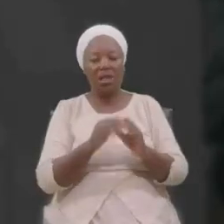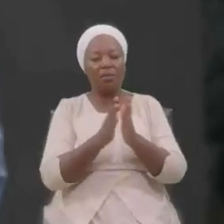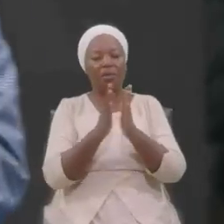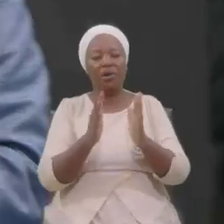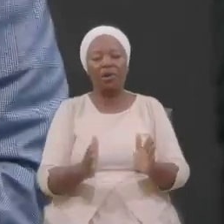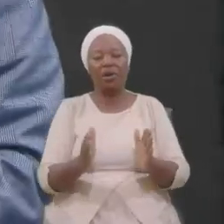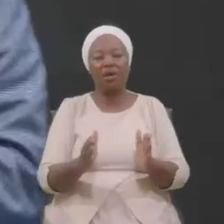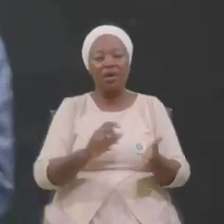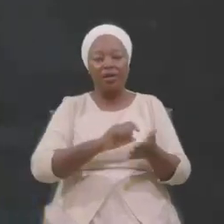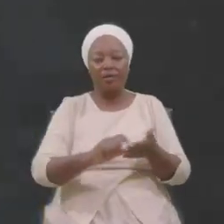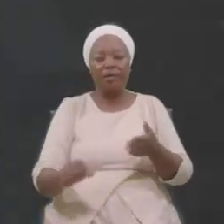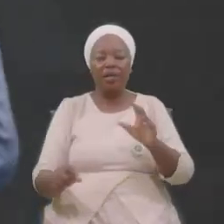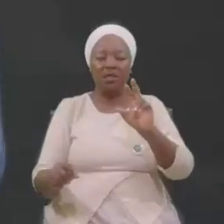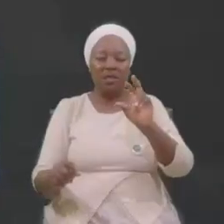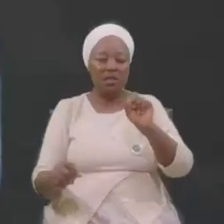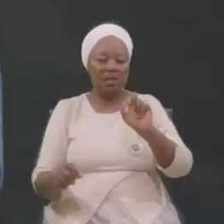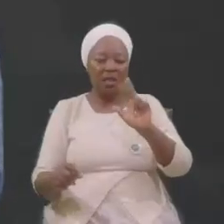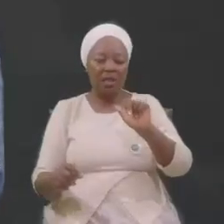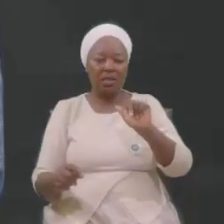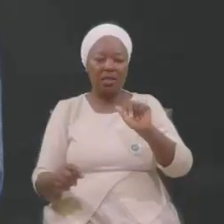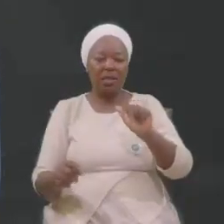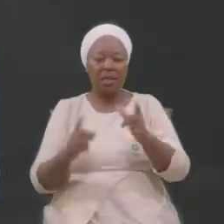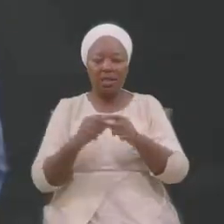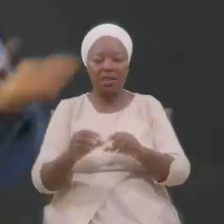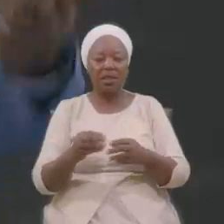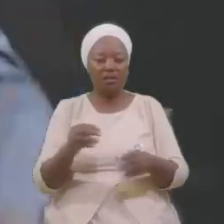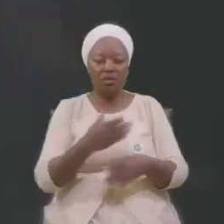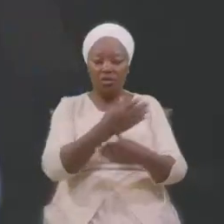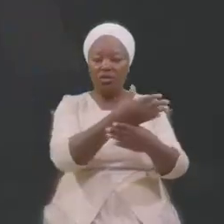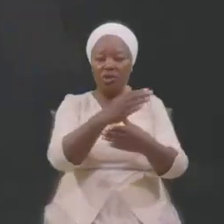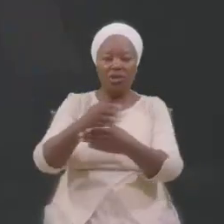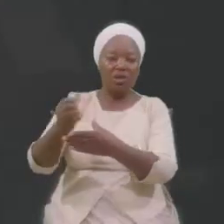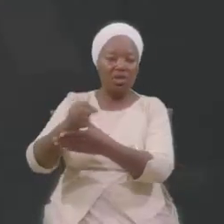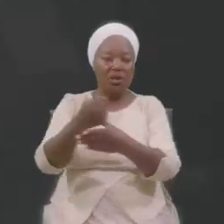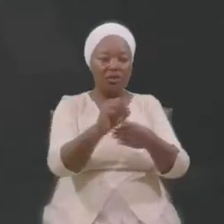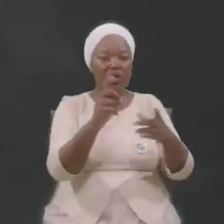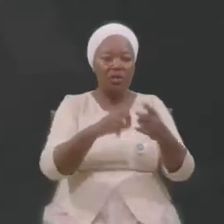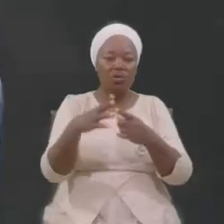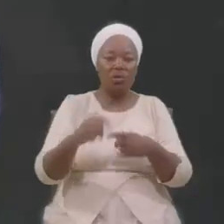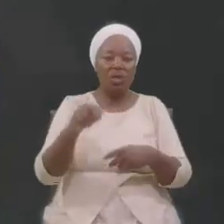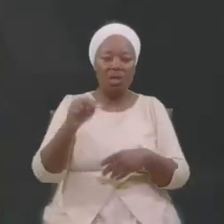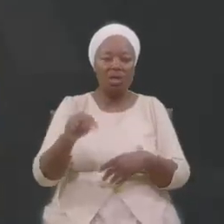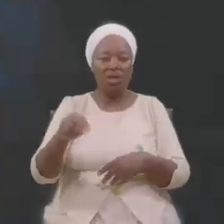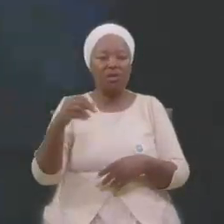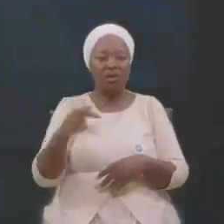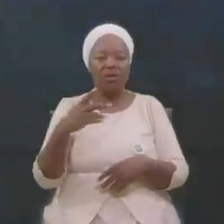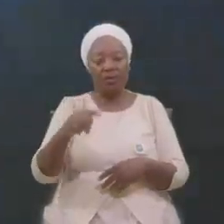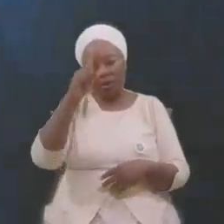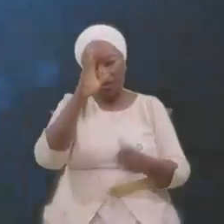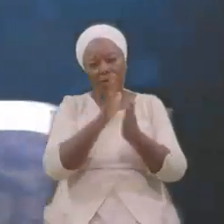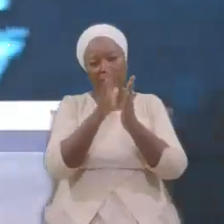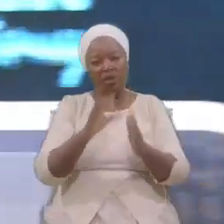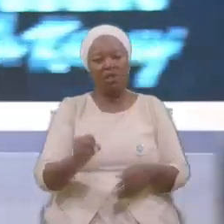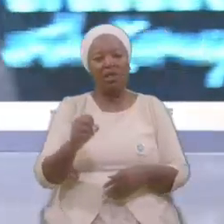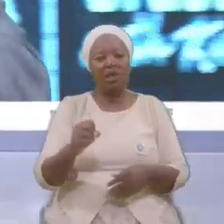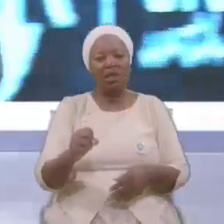13 tells us, distributing to the necessity of the saints, giving